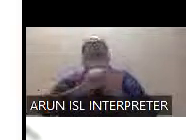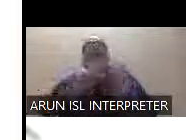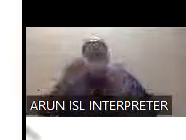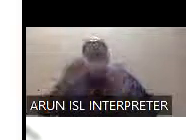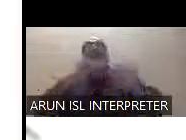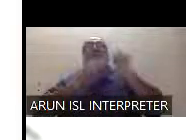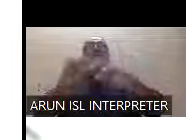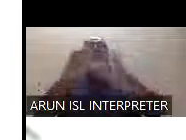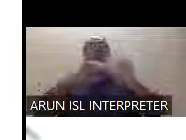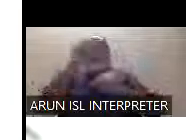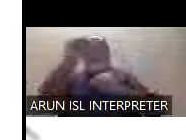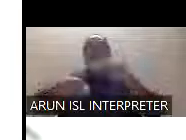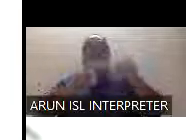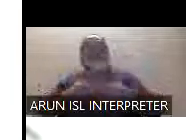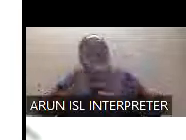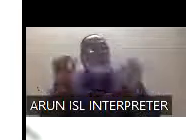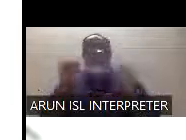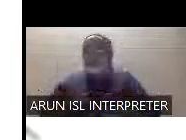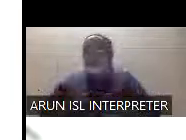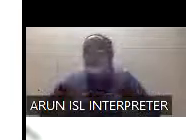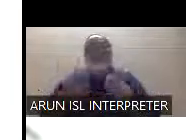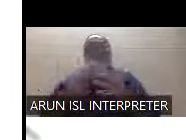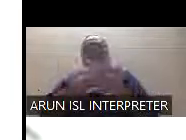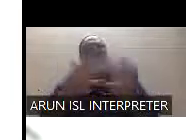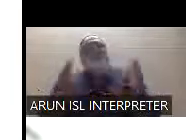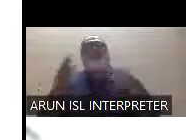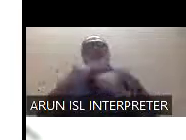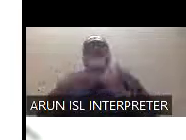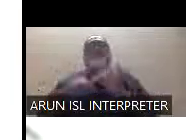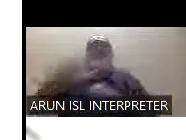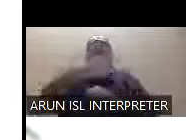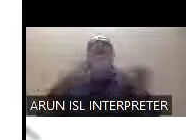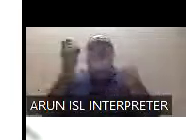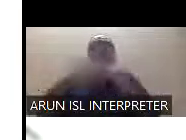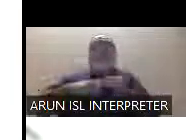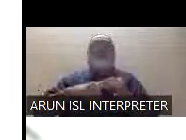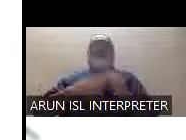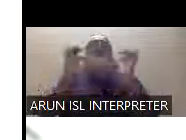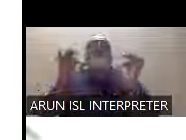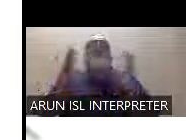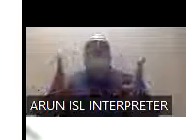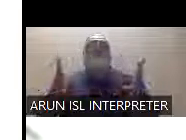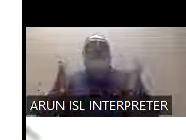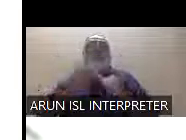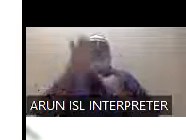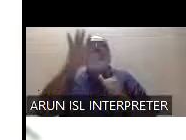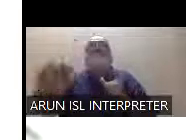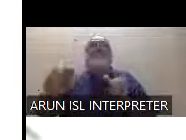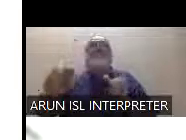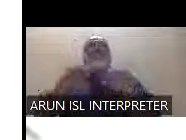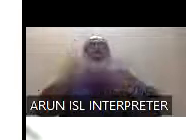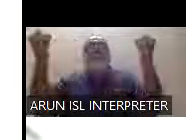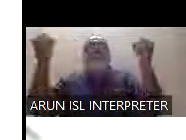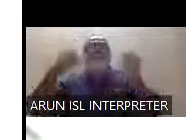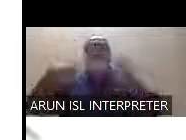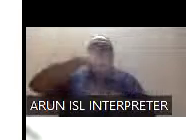person, and the marginalized status continues. The only thing that will break the cycle is accessibility everywhere, so that